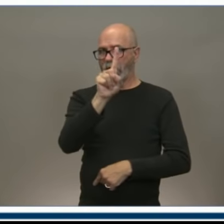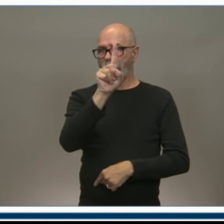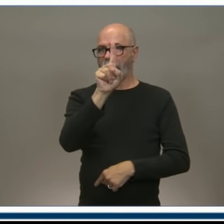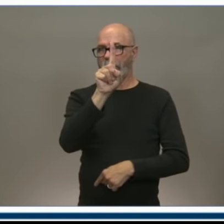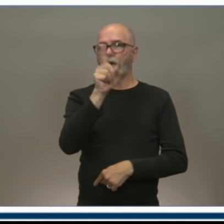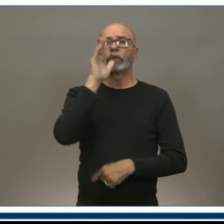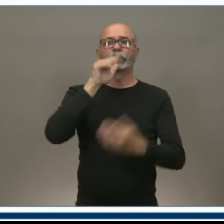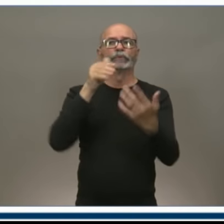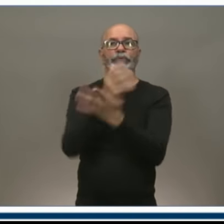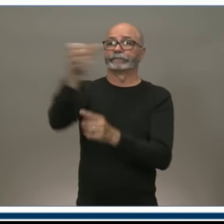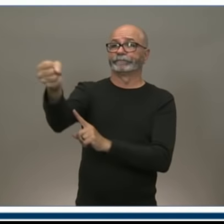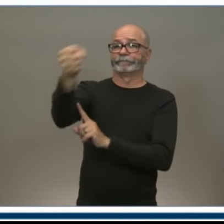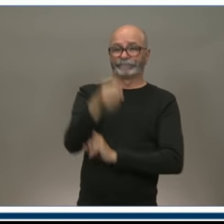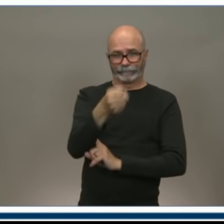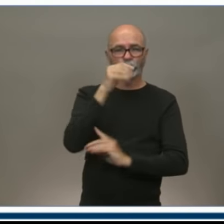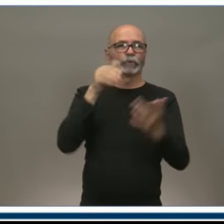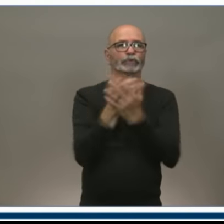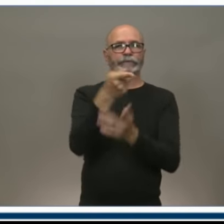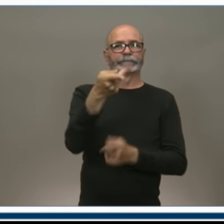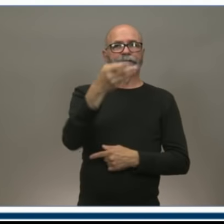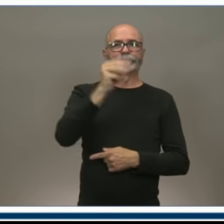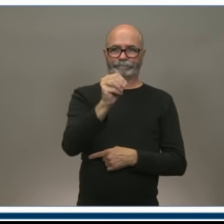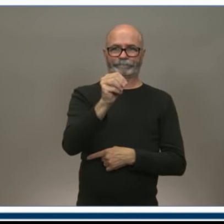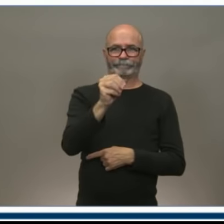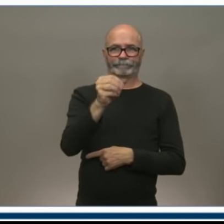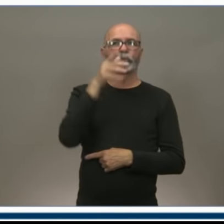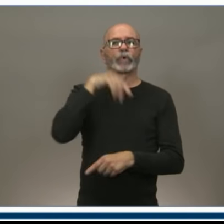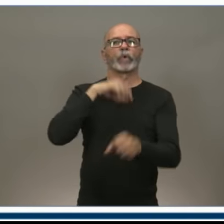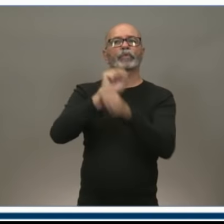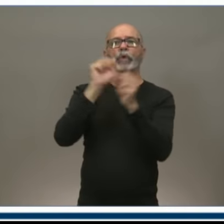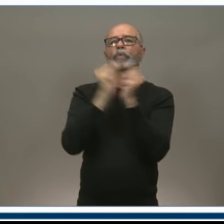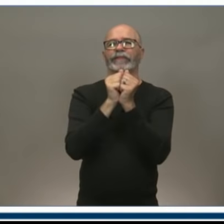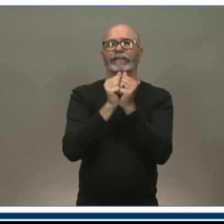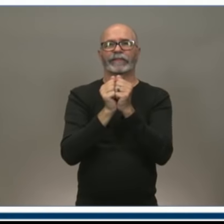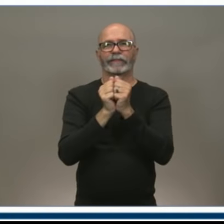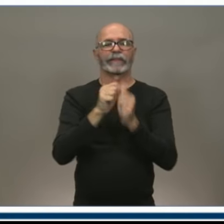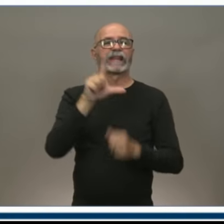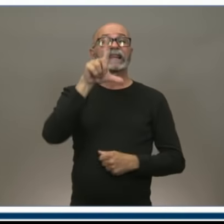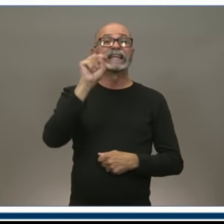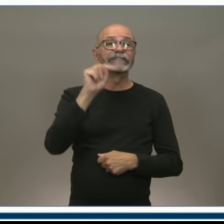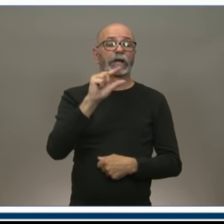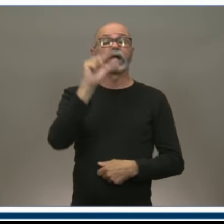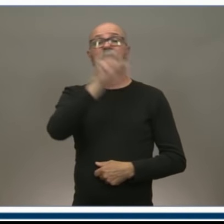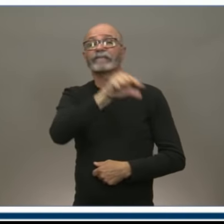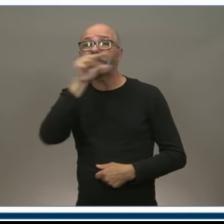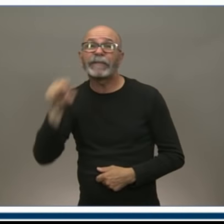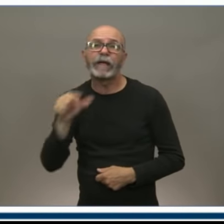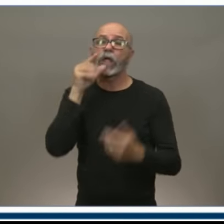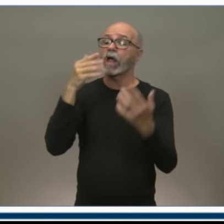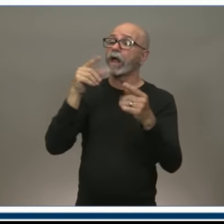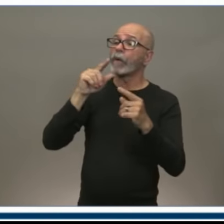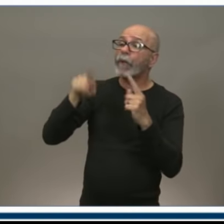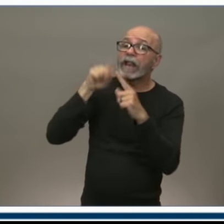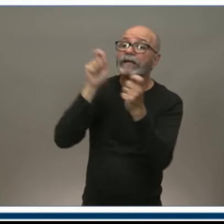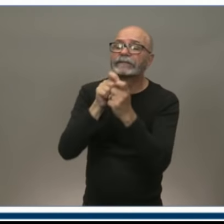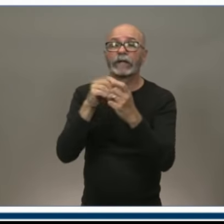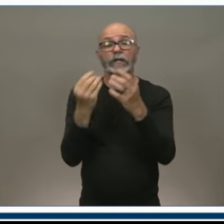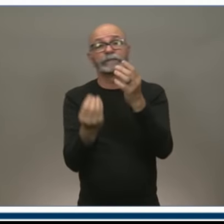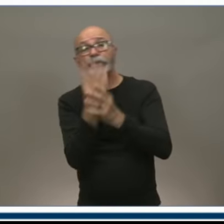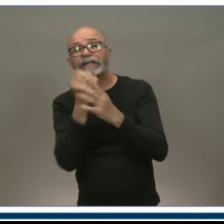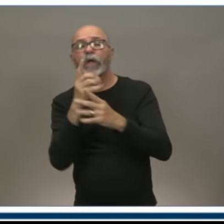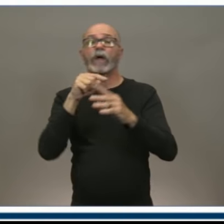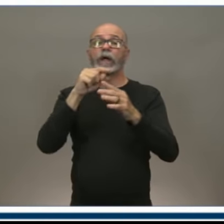the new premier is chosen, they will work with the Lieutenant Governor on the exact time and opening of that session. But in order to prorogue the House, I had to give an